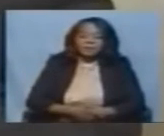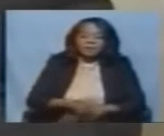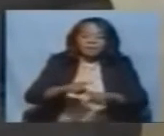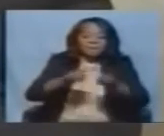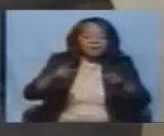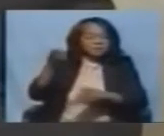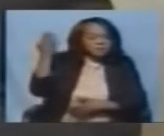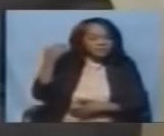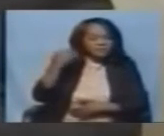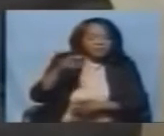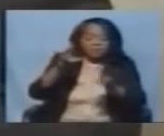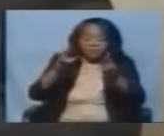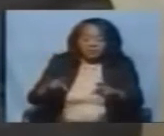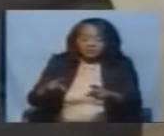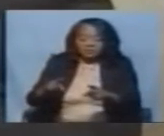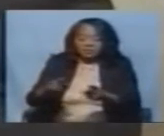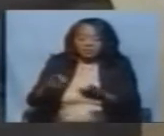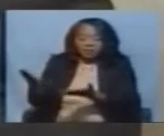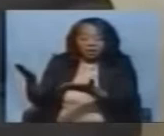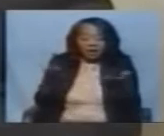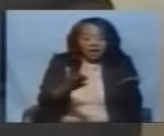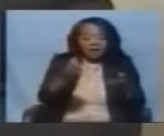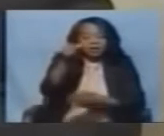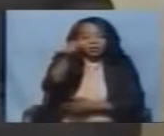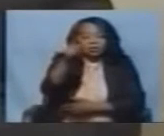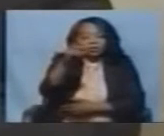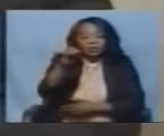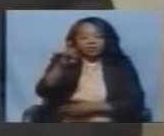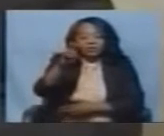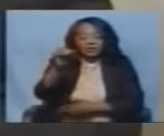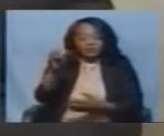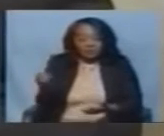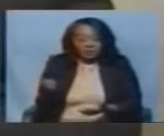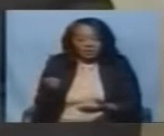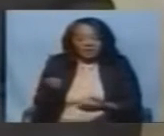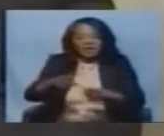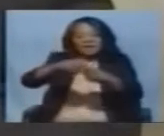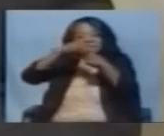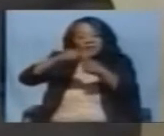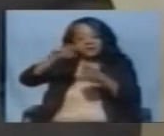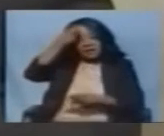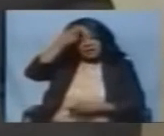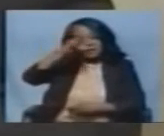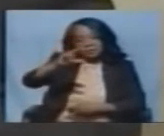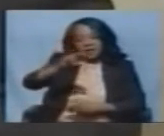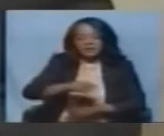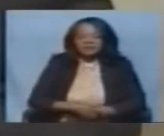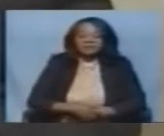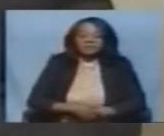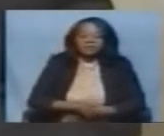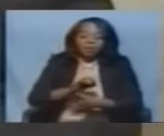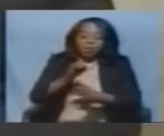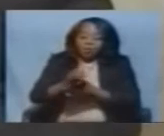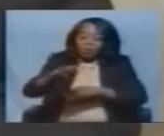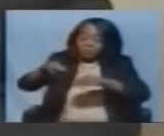for instance, if you are non-performing in any function, the mines would say, take him to stores. Or if there's some manager